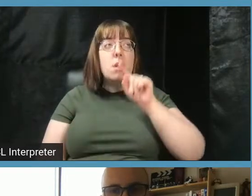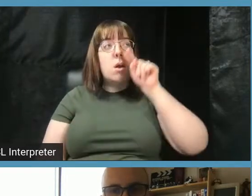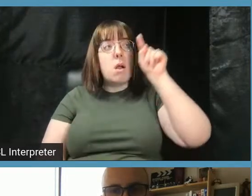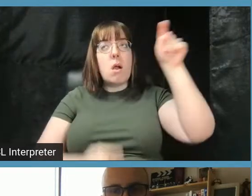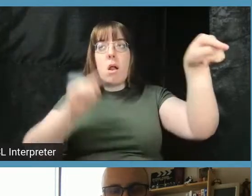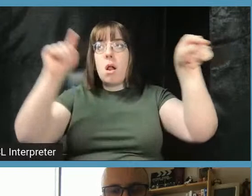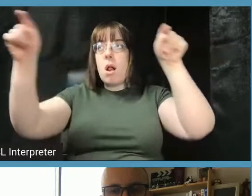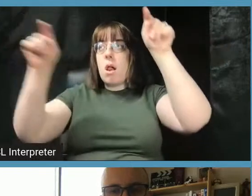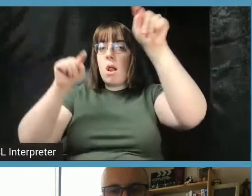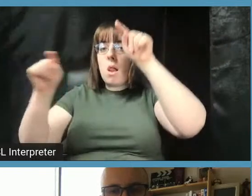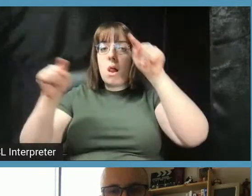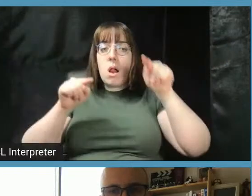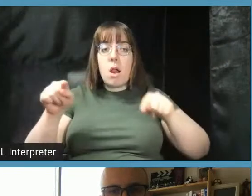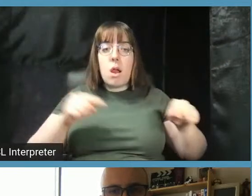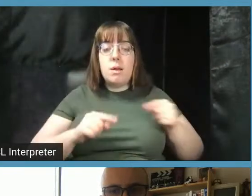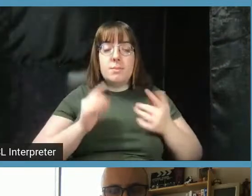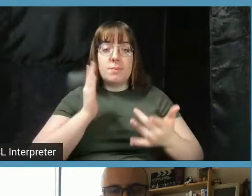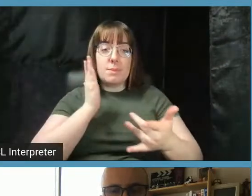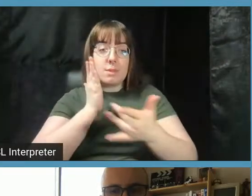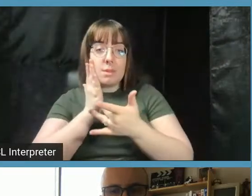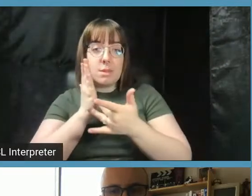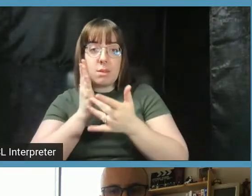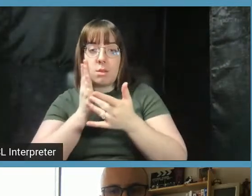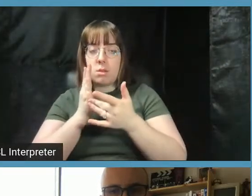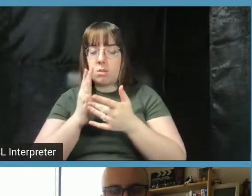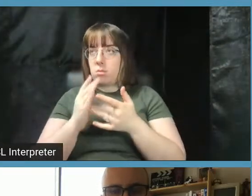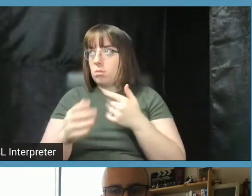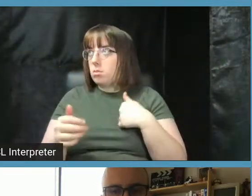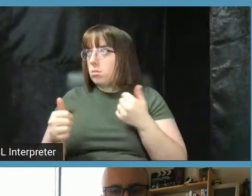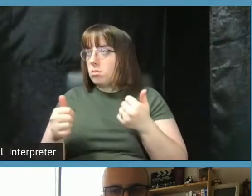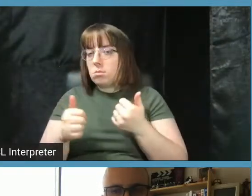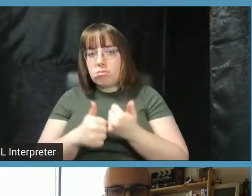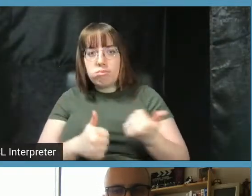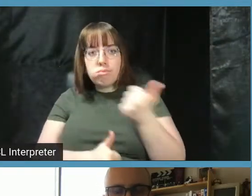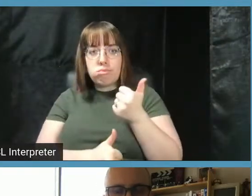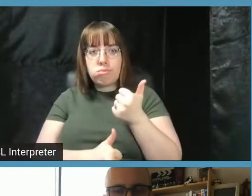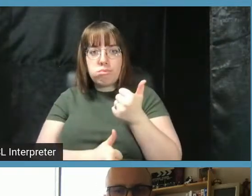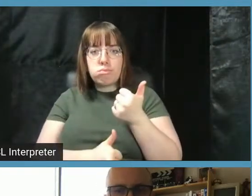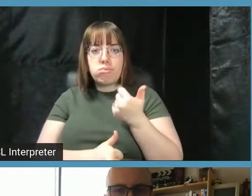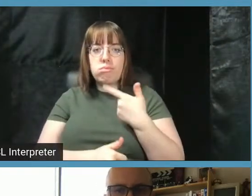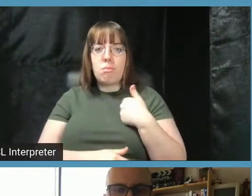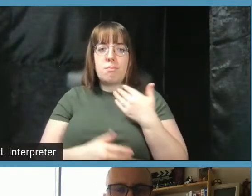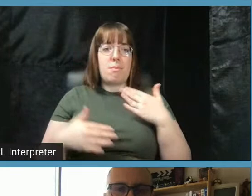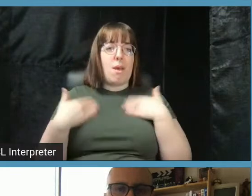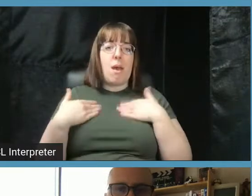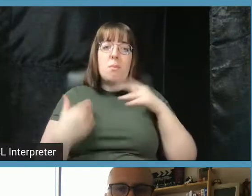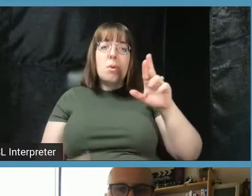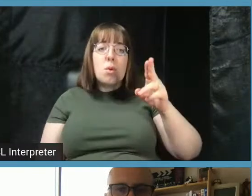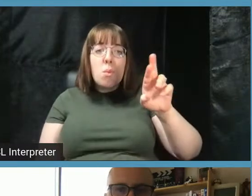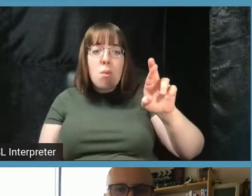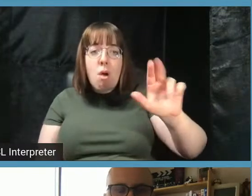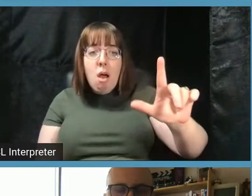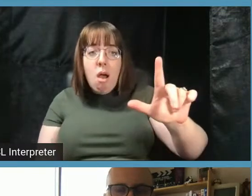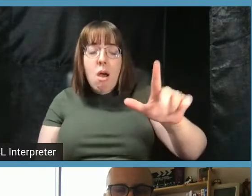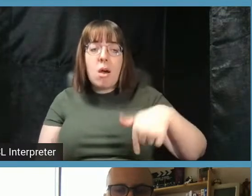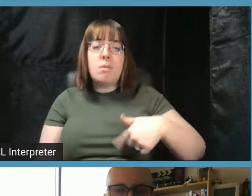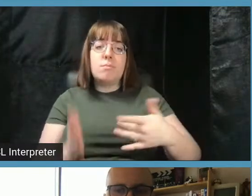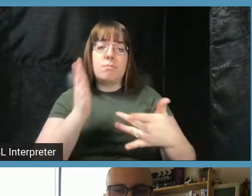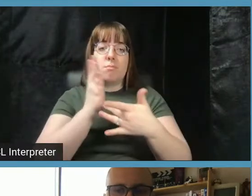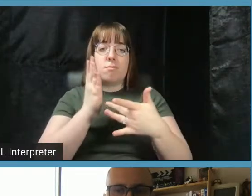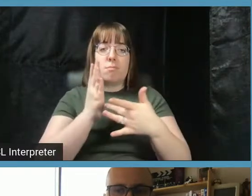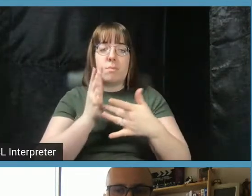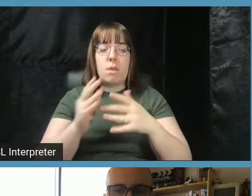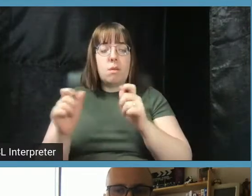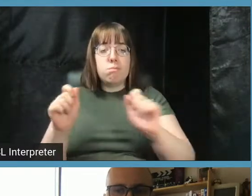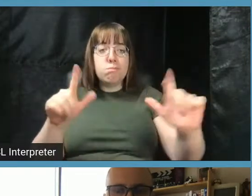myself, technically advanced, very comfortable using an iPhone. I'm happy to just get a URL or a web address and go somewhere and read it on